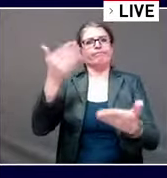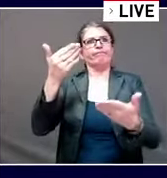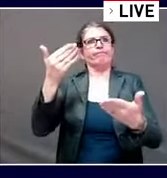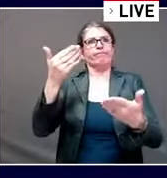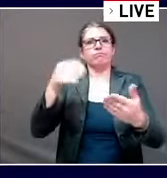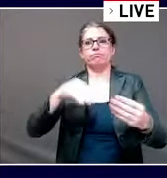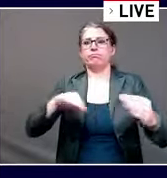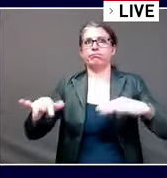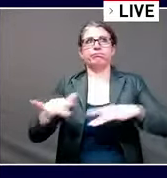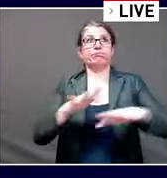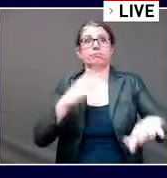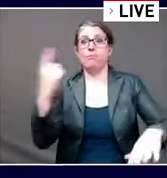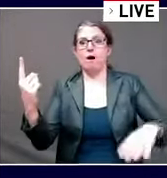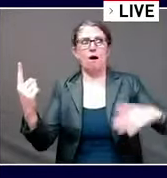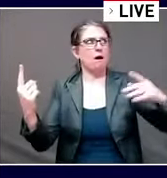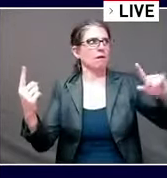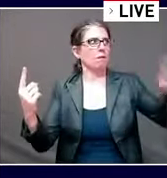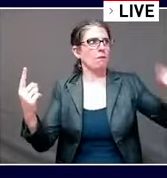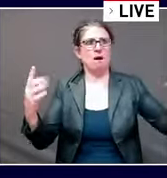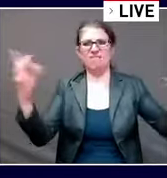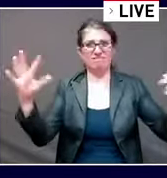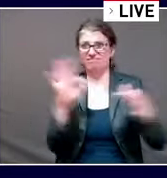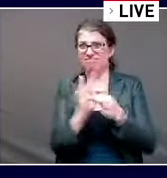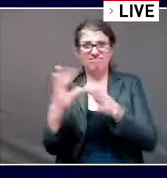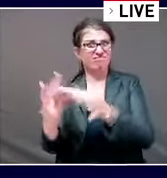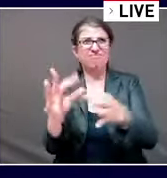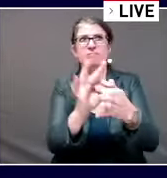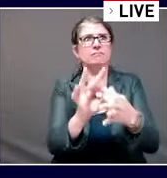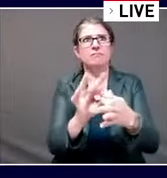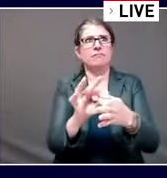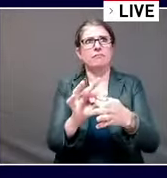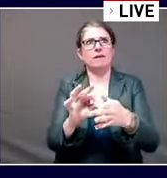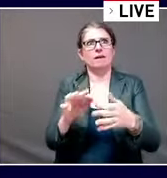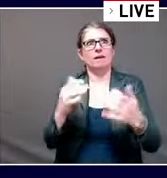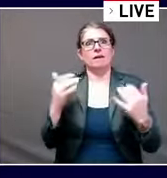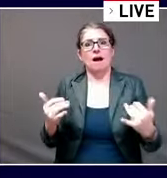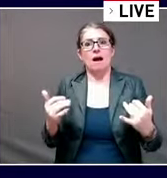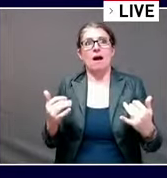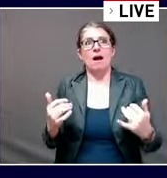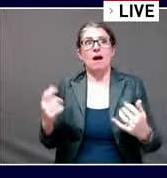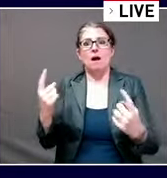emerge all across the state. Sadly, that trend is one that may continue.